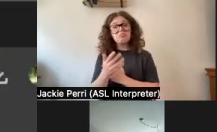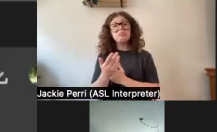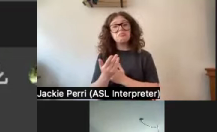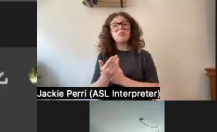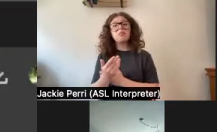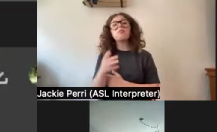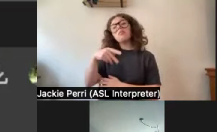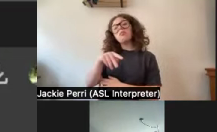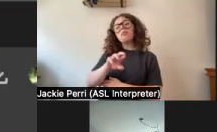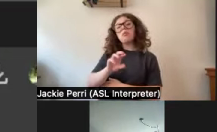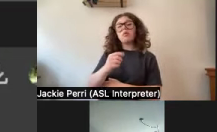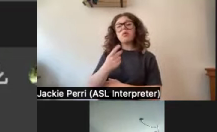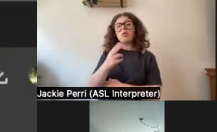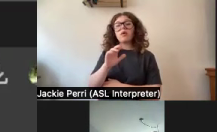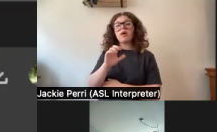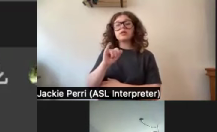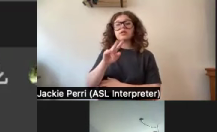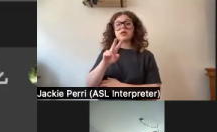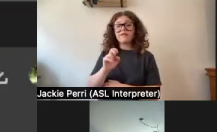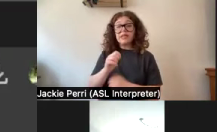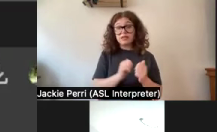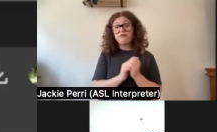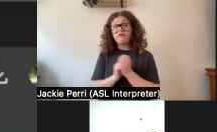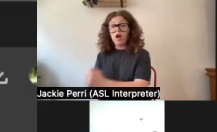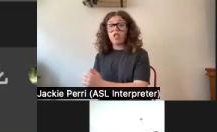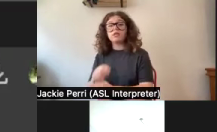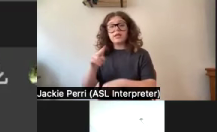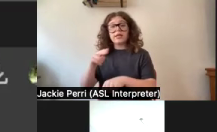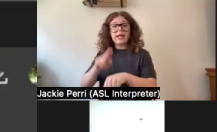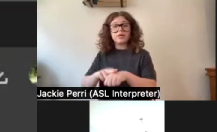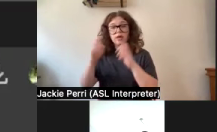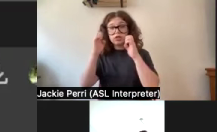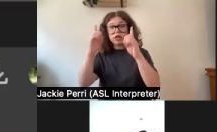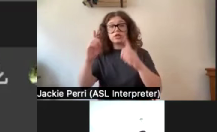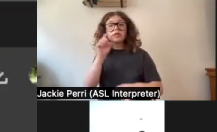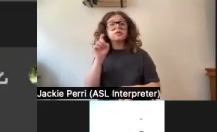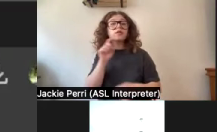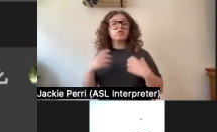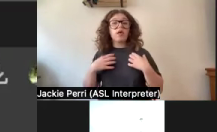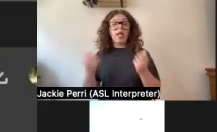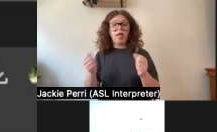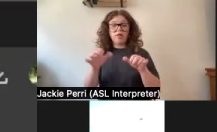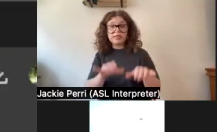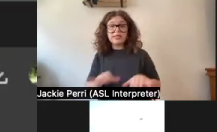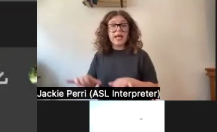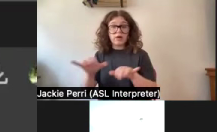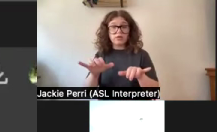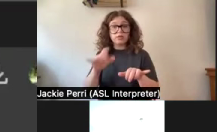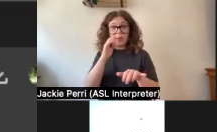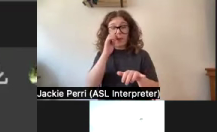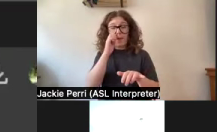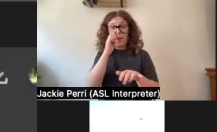in alignment with the National Education Sexual Health Standards. But that's why we want to talk about